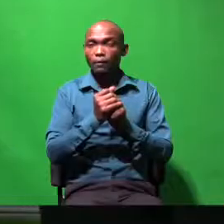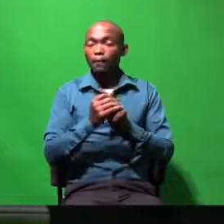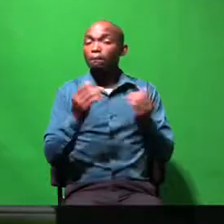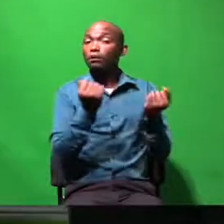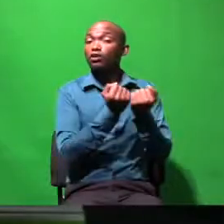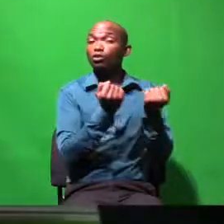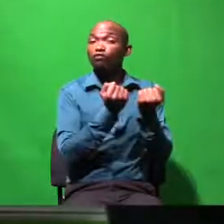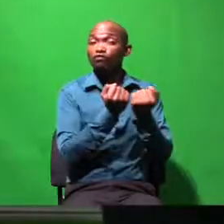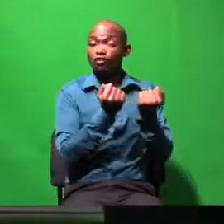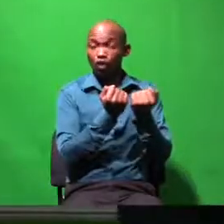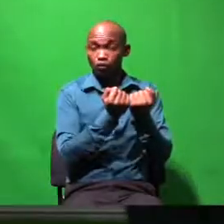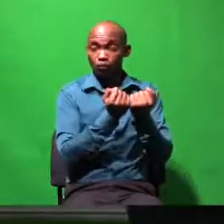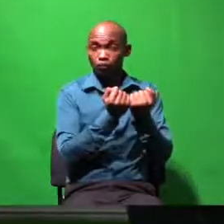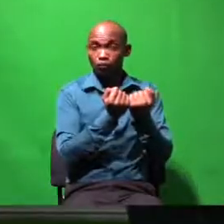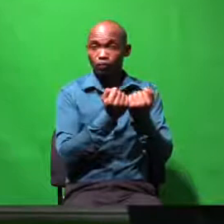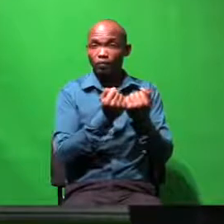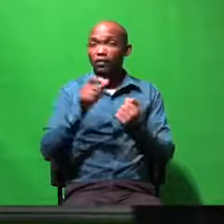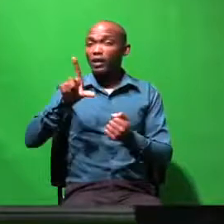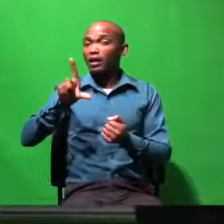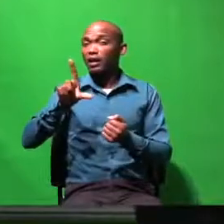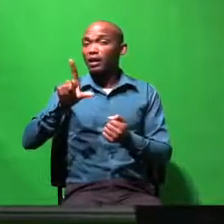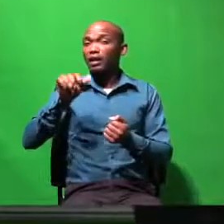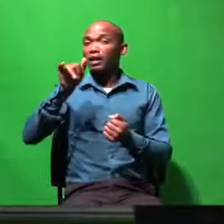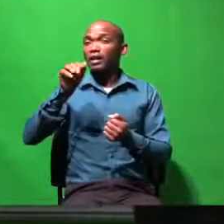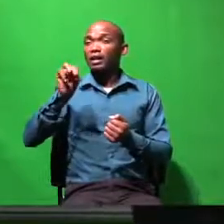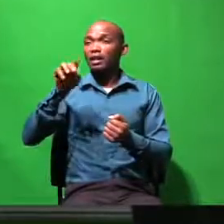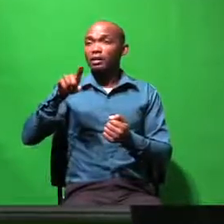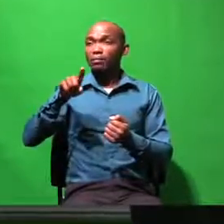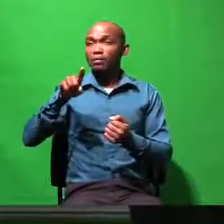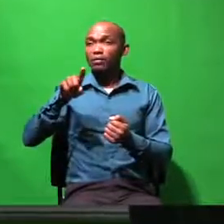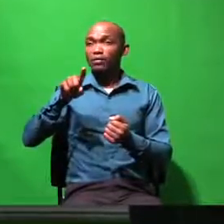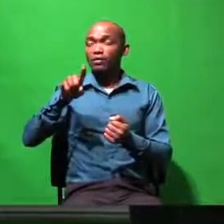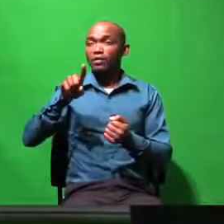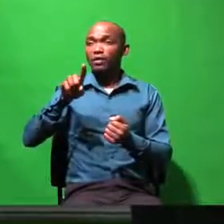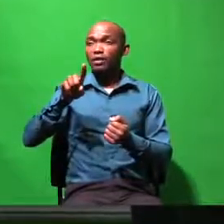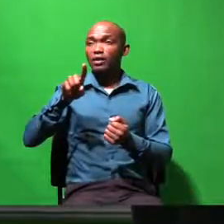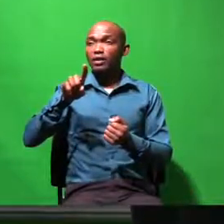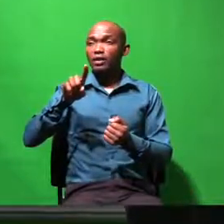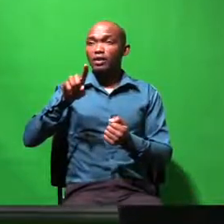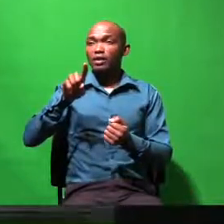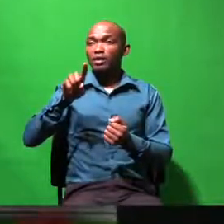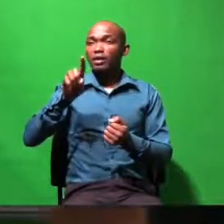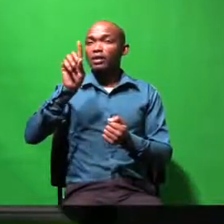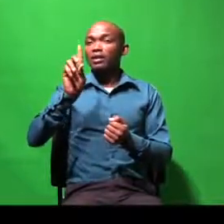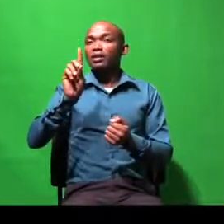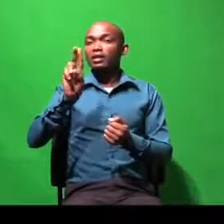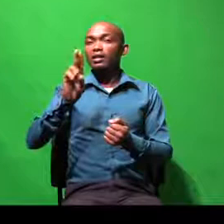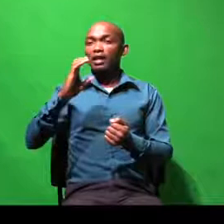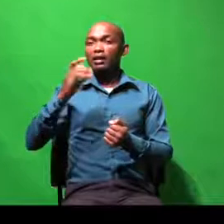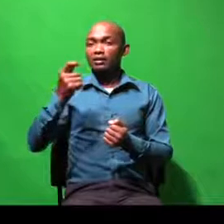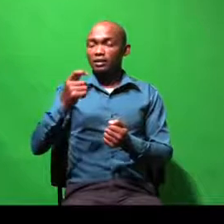to form a lymph duct. We call a lymph